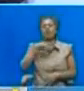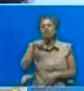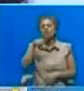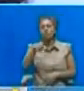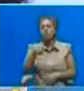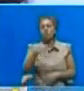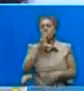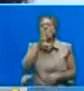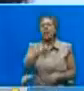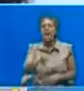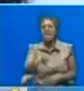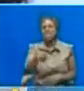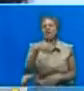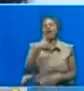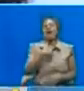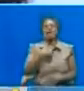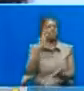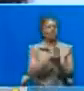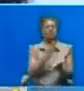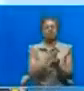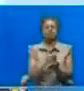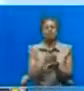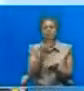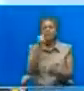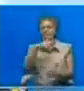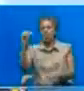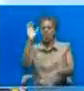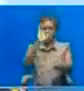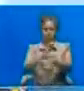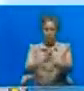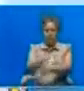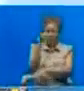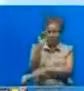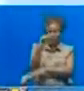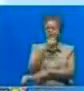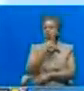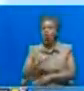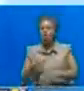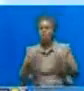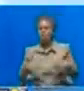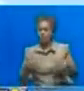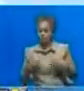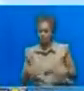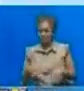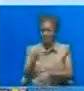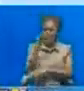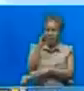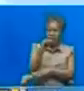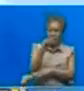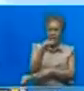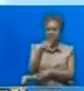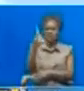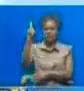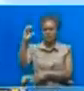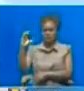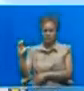hiyo laana. Sijui utaenda kanisa gani upiga magoti usamehewe. Na tunaomba wasee, na tunaomba DC